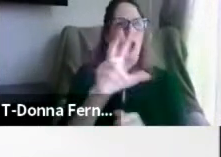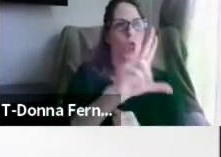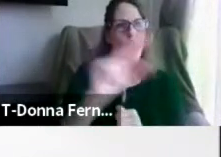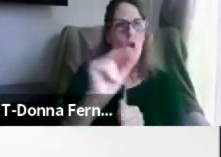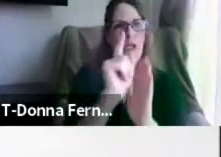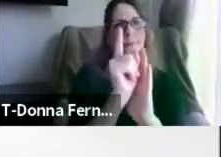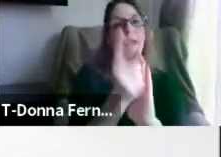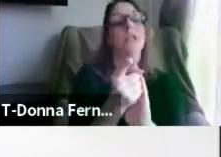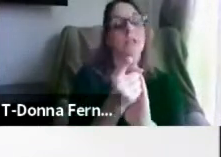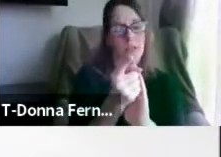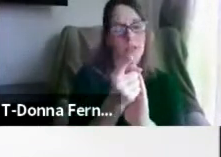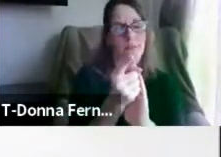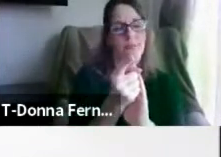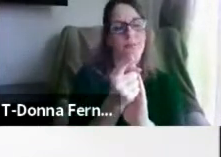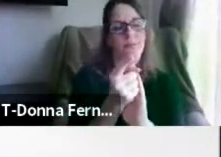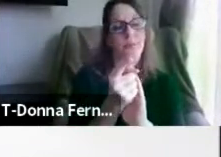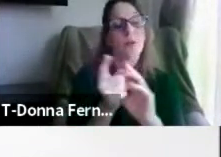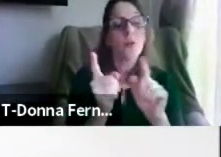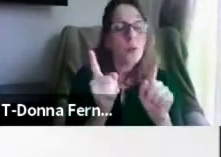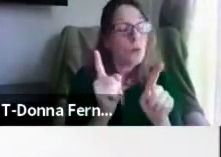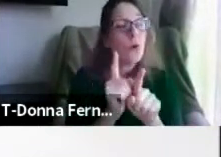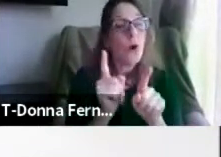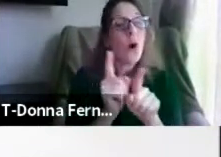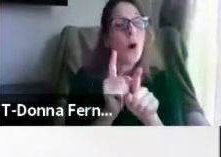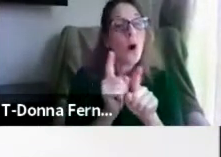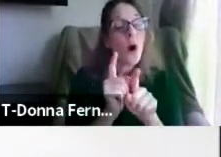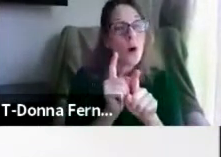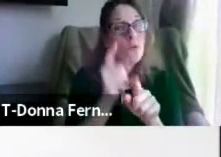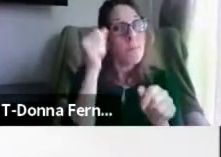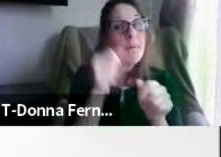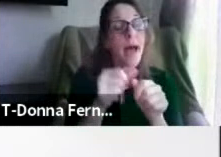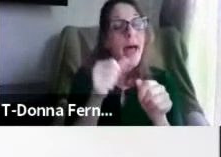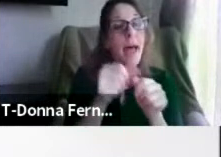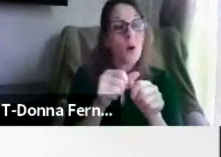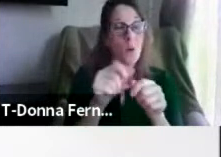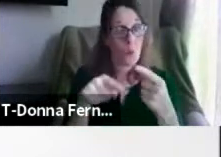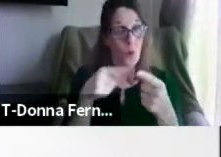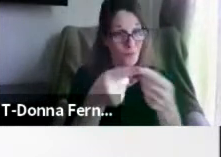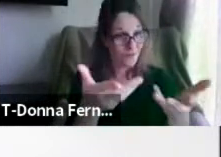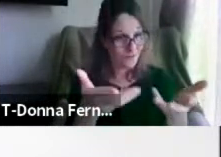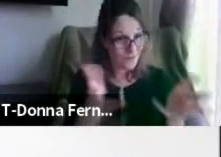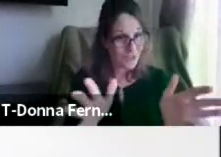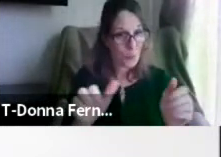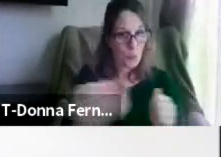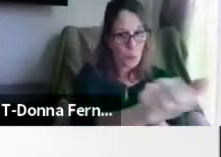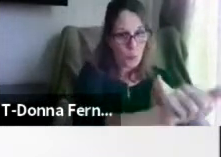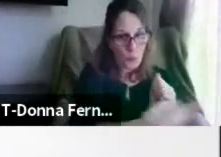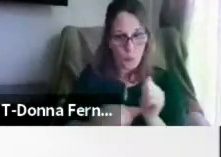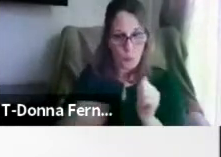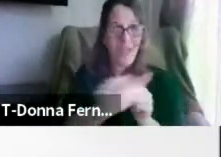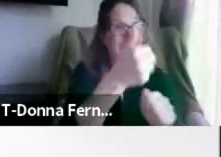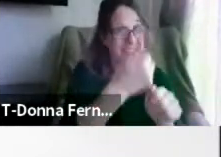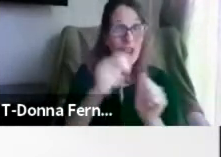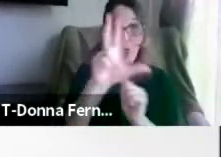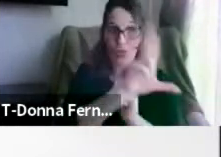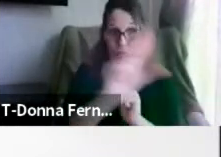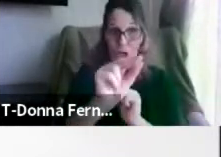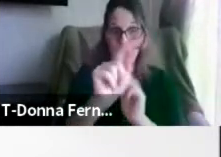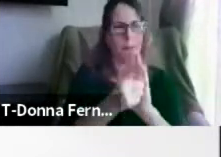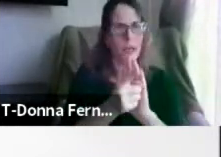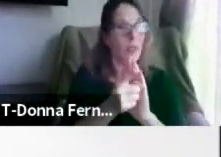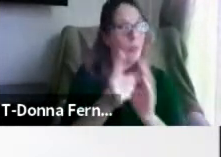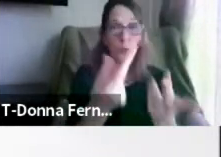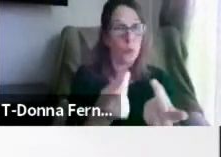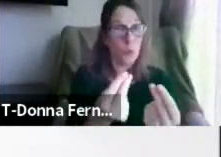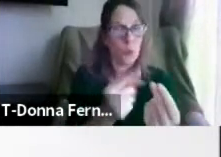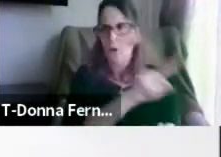minutes. Also, a good rule of thumb, when you're done sanitizing all those surfaces every 30 minutes, wash your